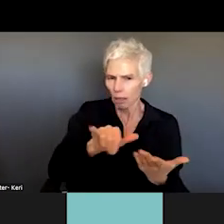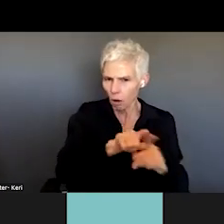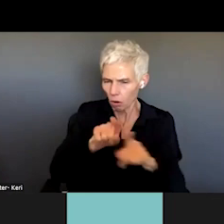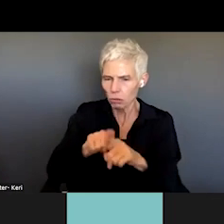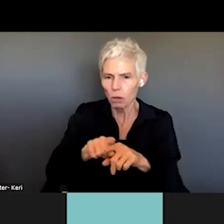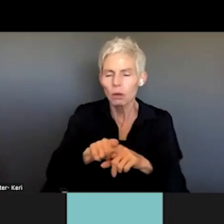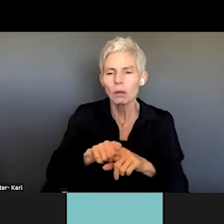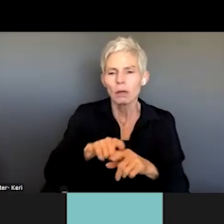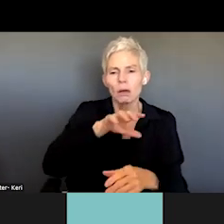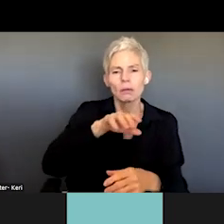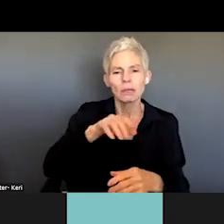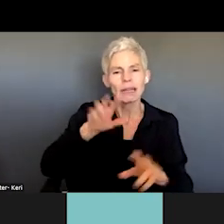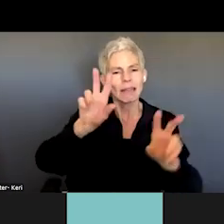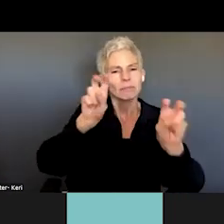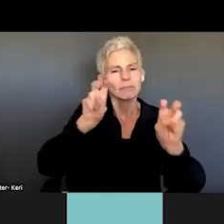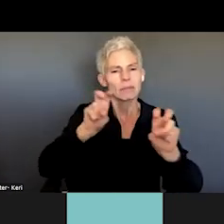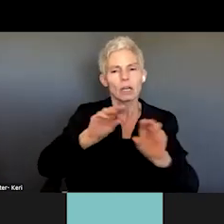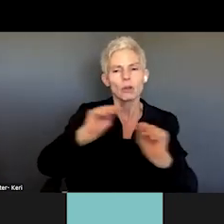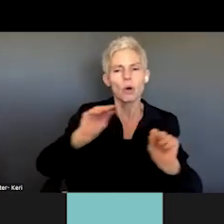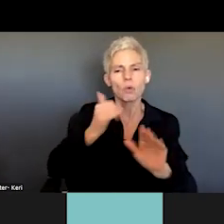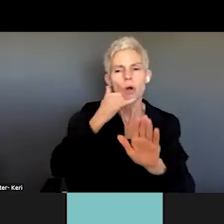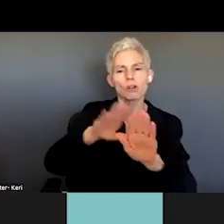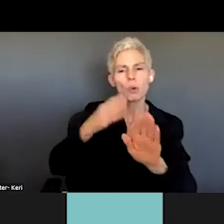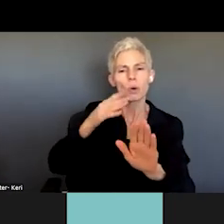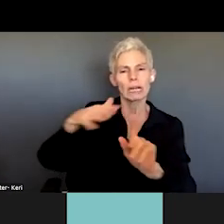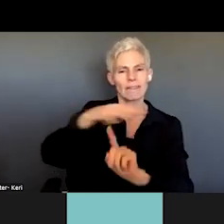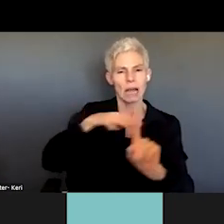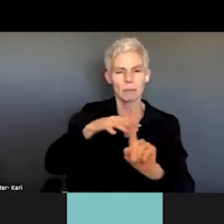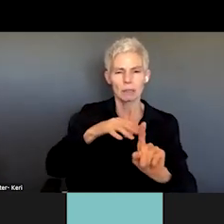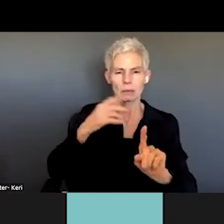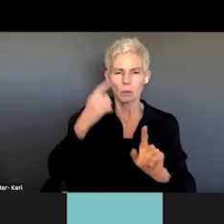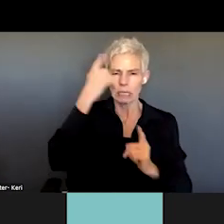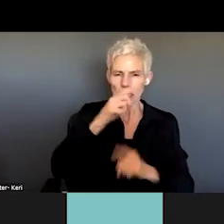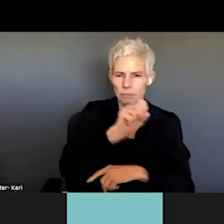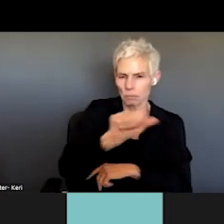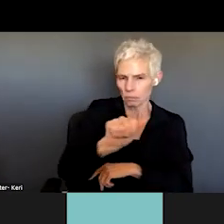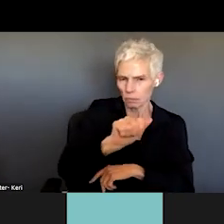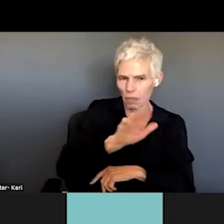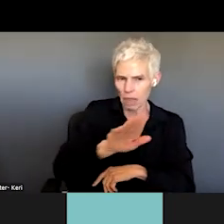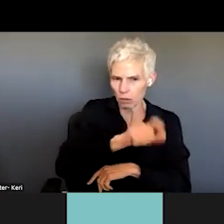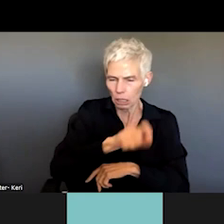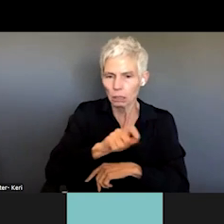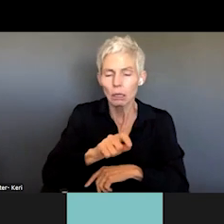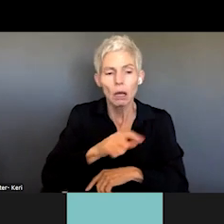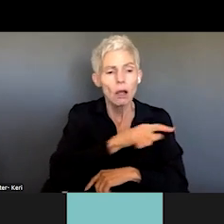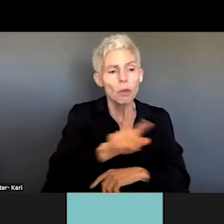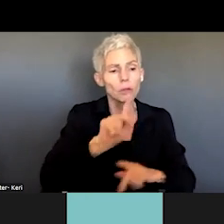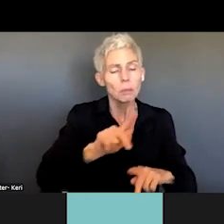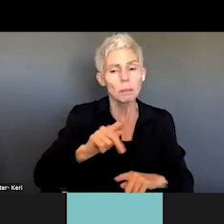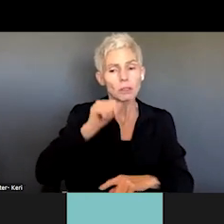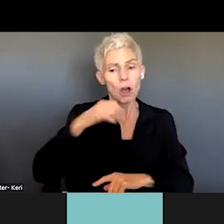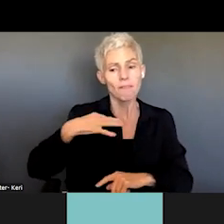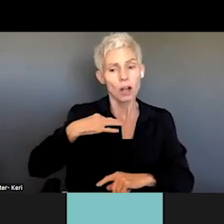wrong door environment. Again, many folks who come in on an involuntary commitment